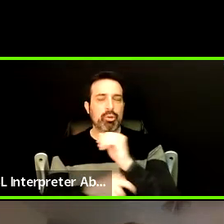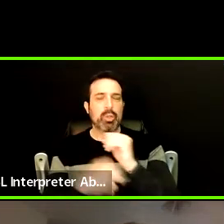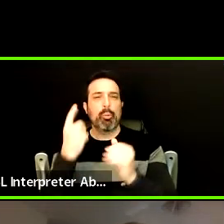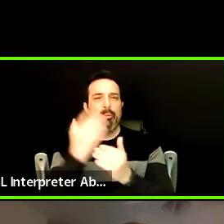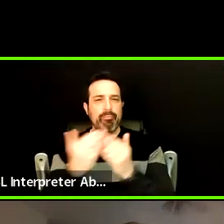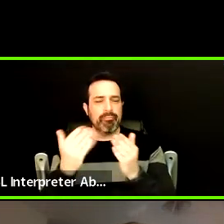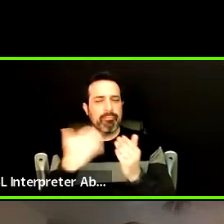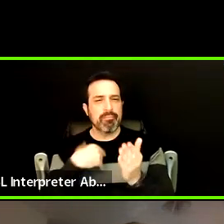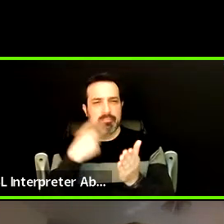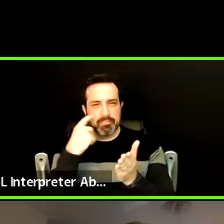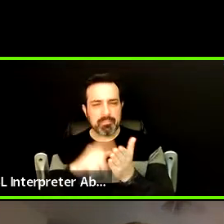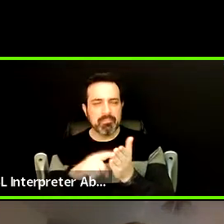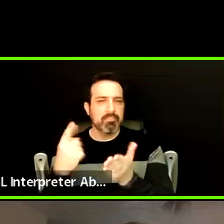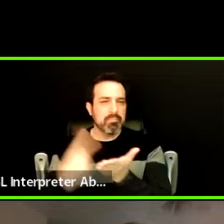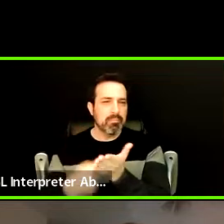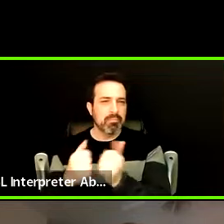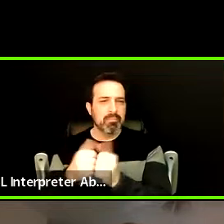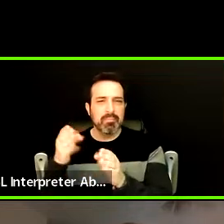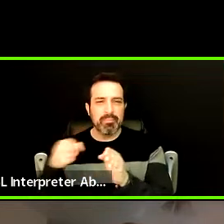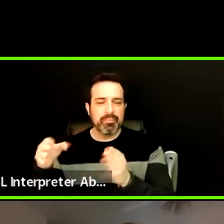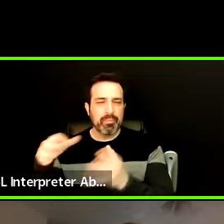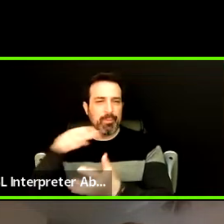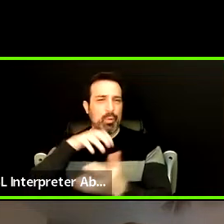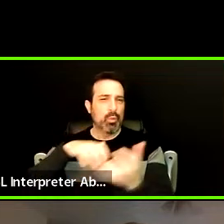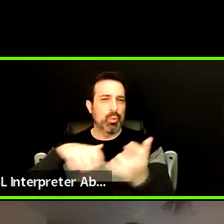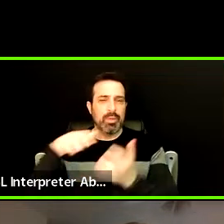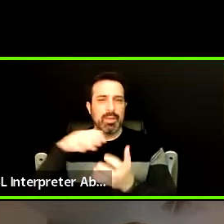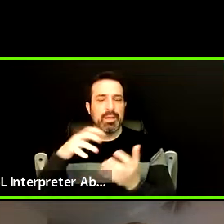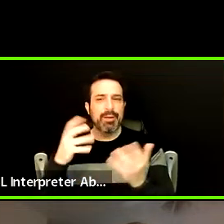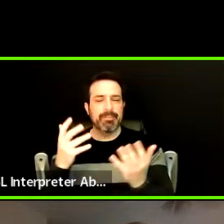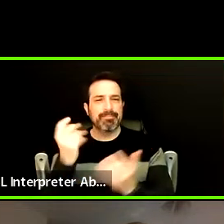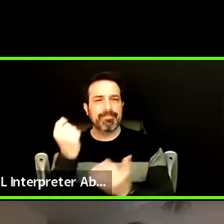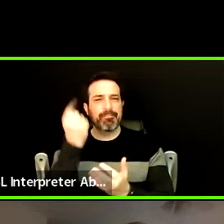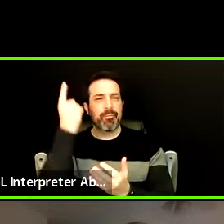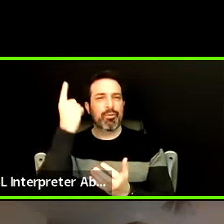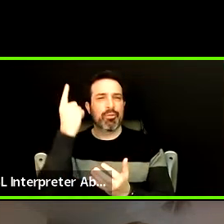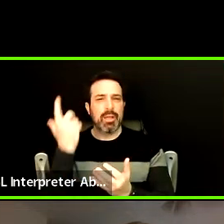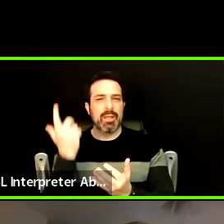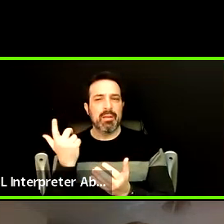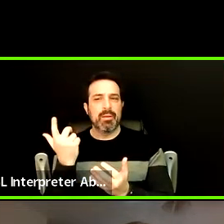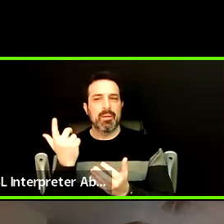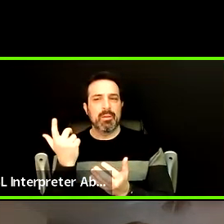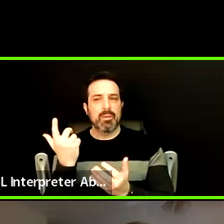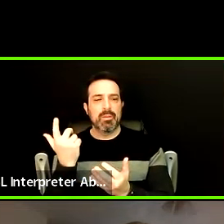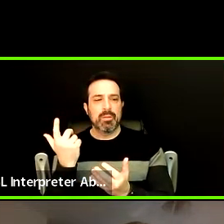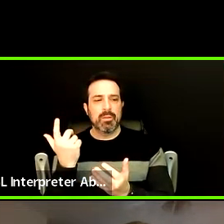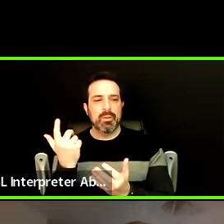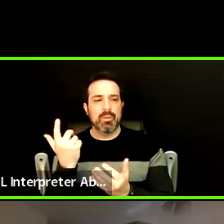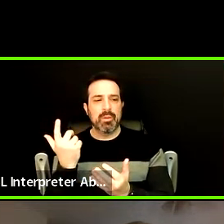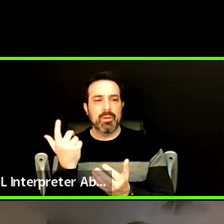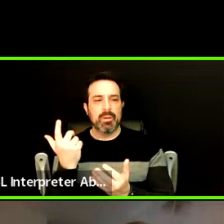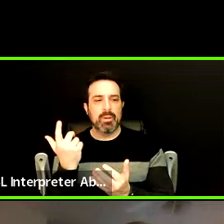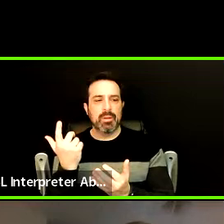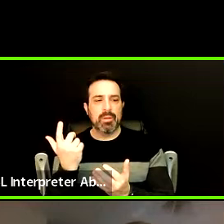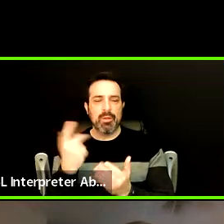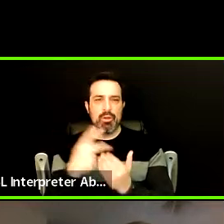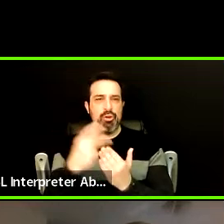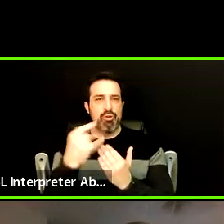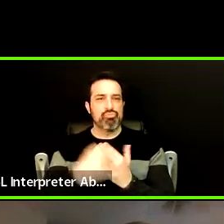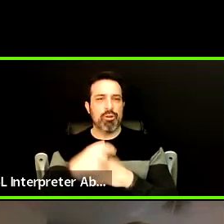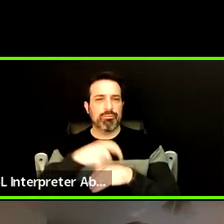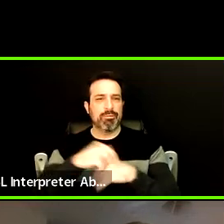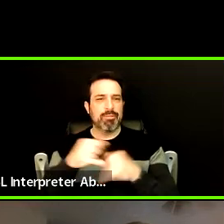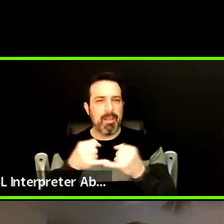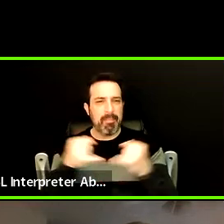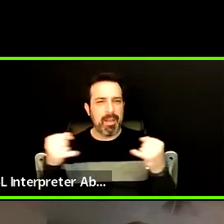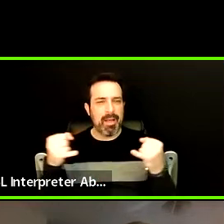finding as I talk to neighbors is confusing for a lot of people is to understand sort of the project timeline and